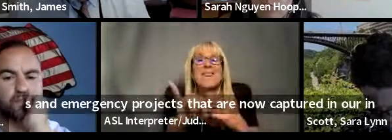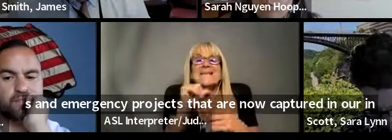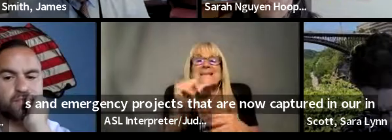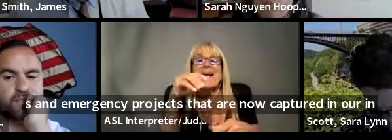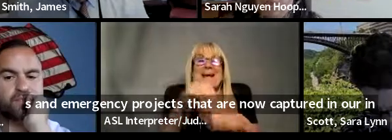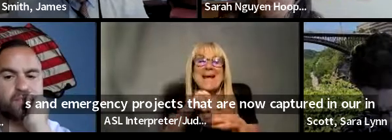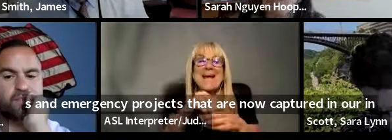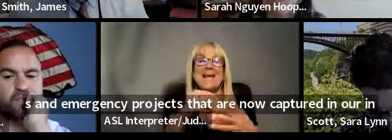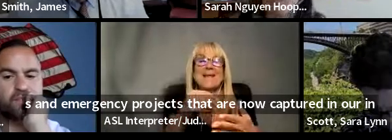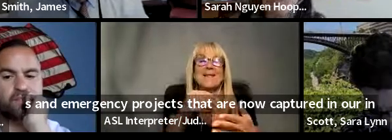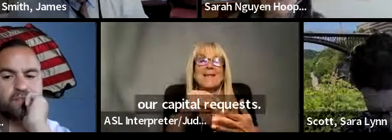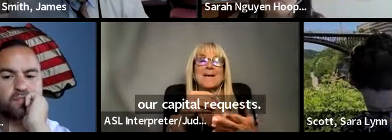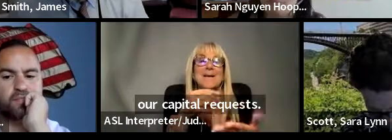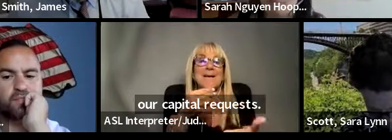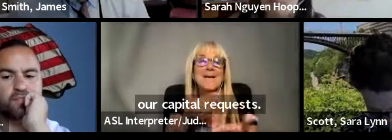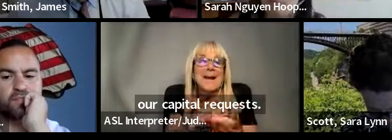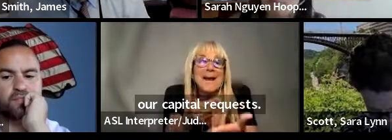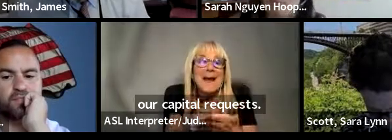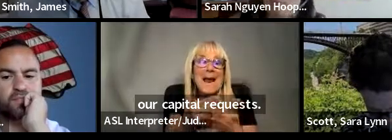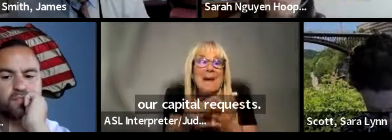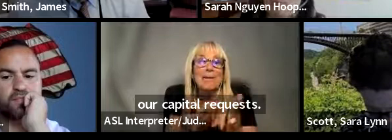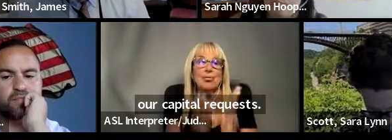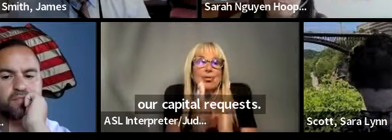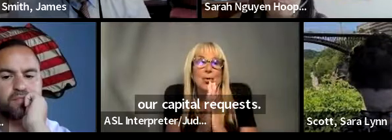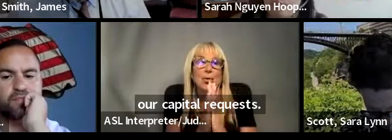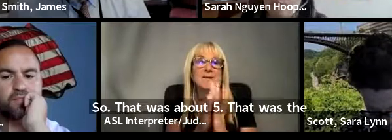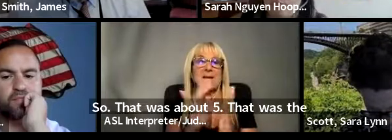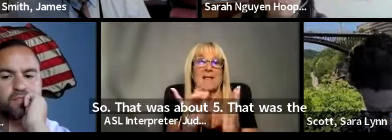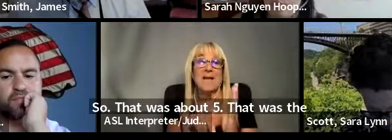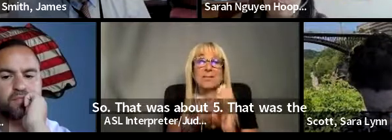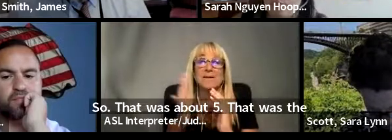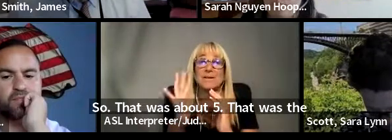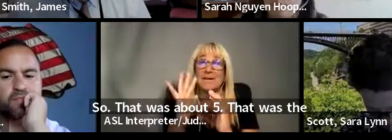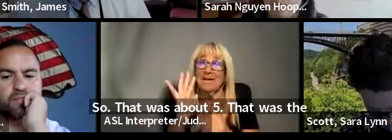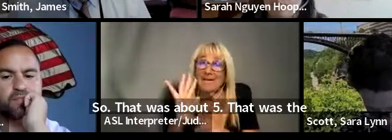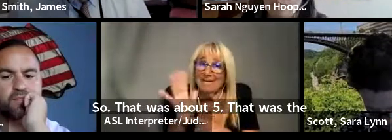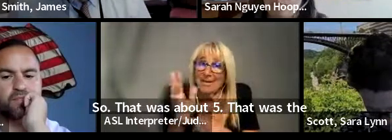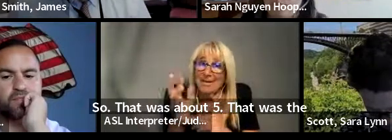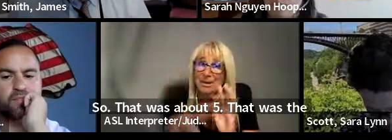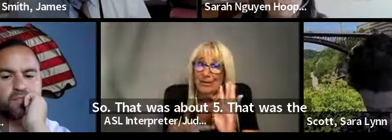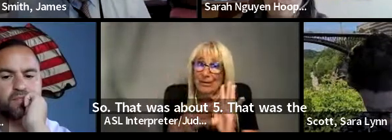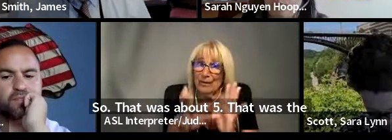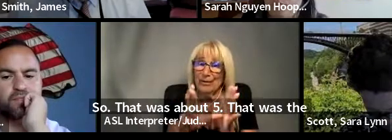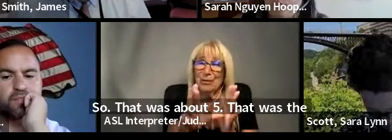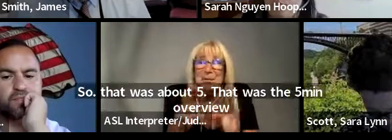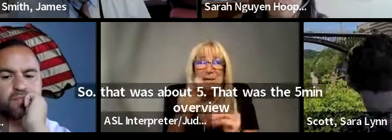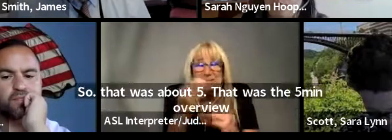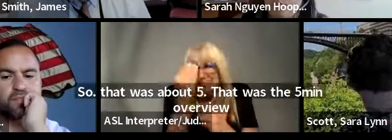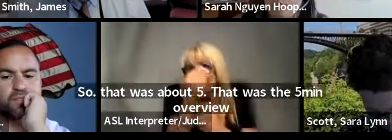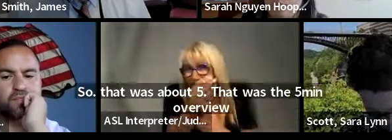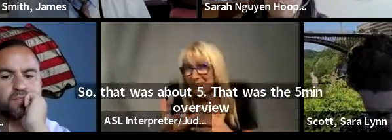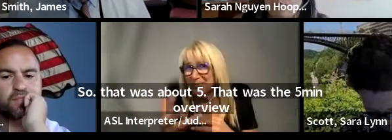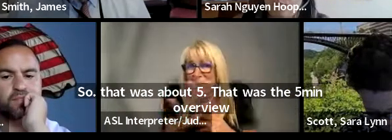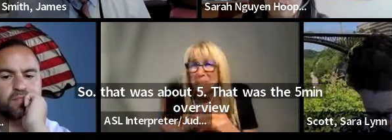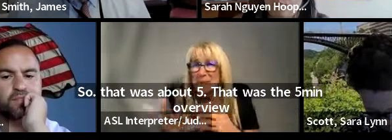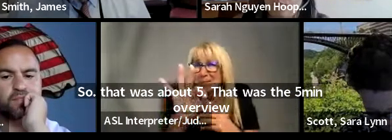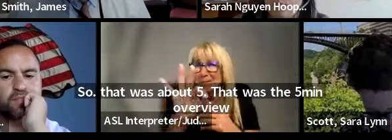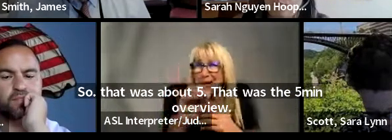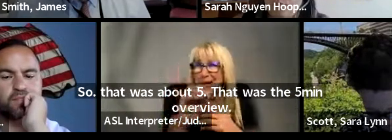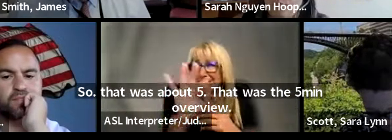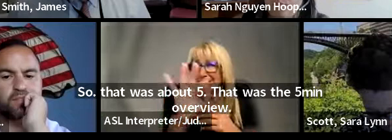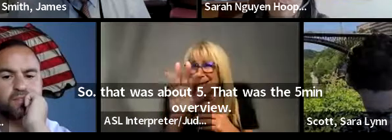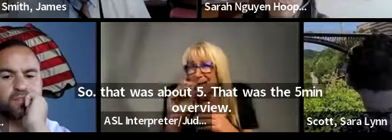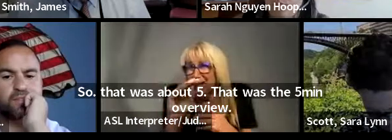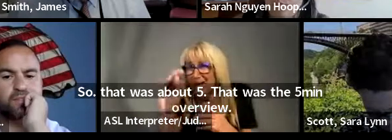requests. So that was the 5-minute overview, but I think it gives you 90 to 95% of where we're thinking. The rest of